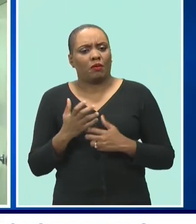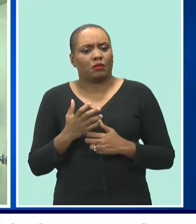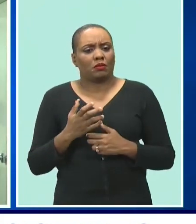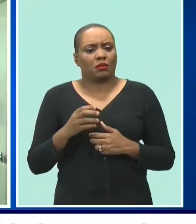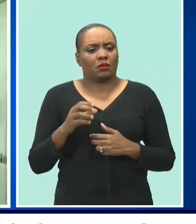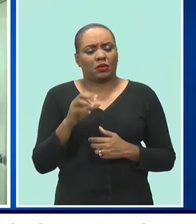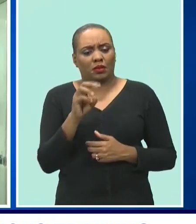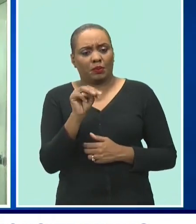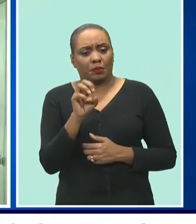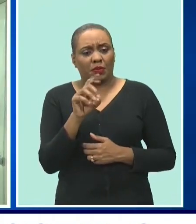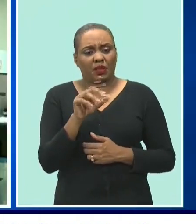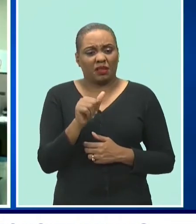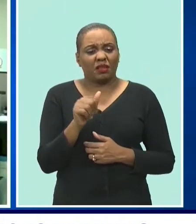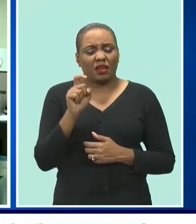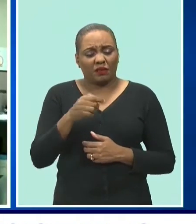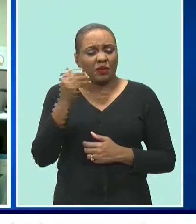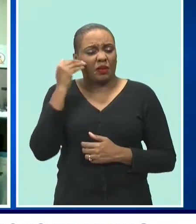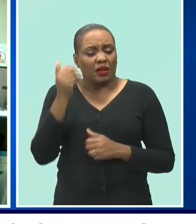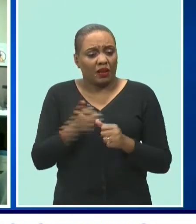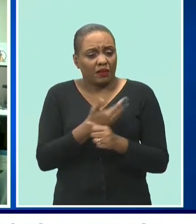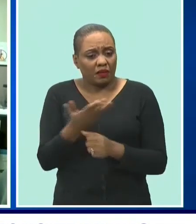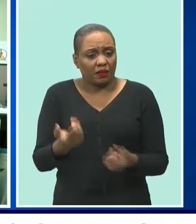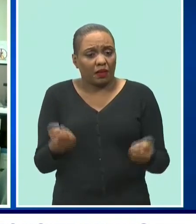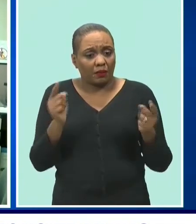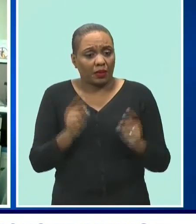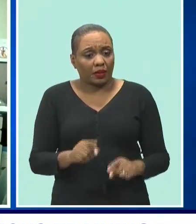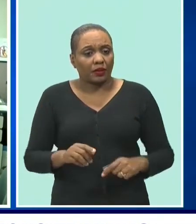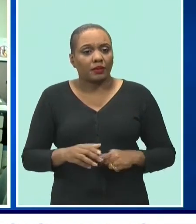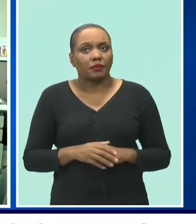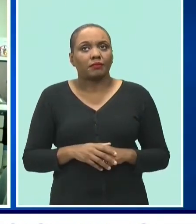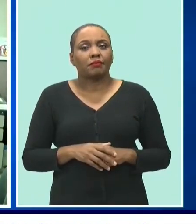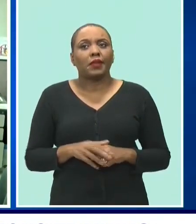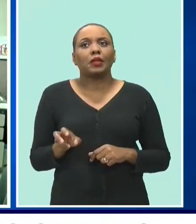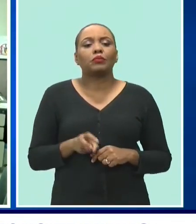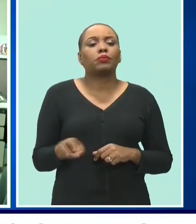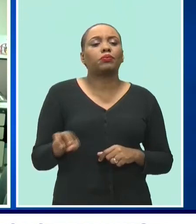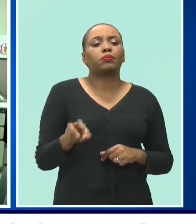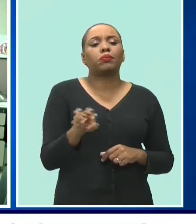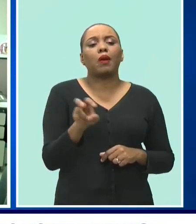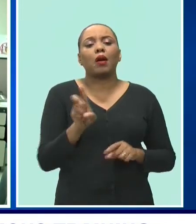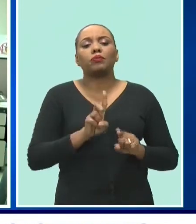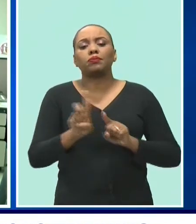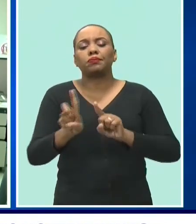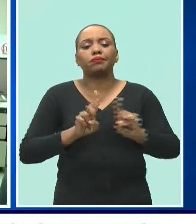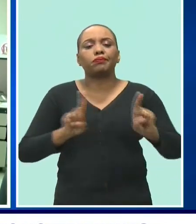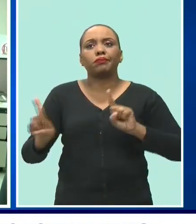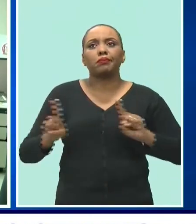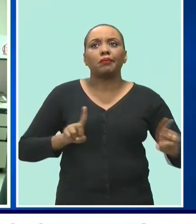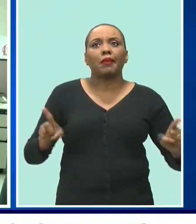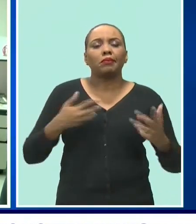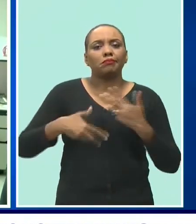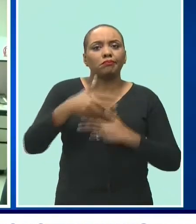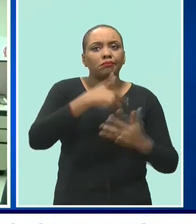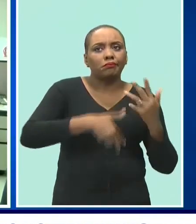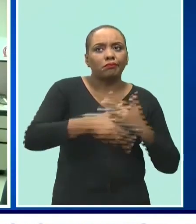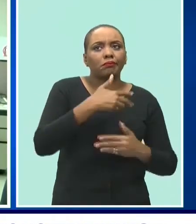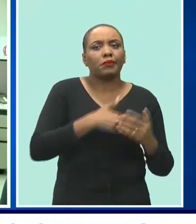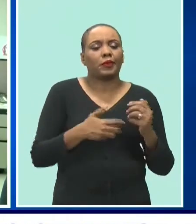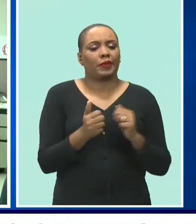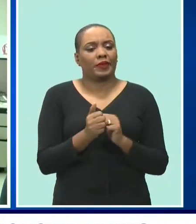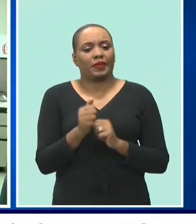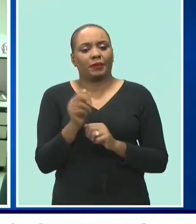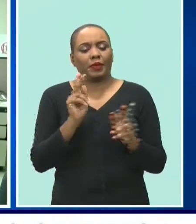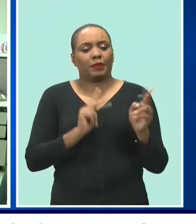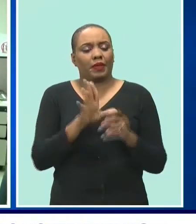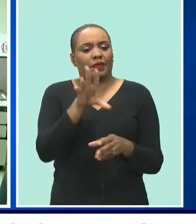know what's going on. And during the tour, the BDF engaged with reporters in the CBC's newsroom and discussed